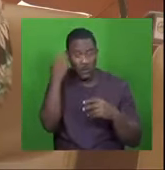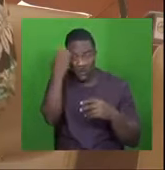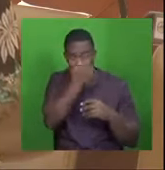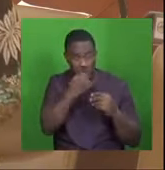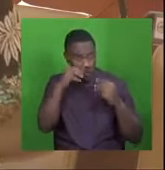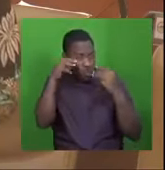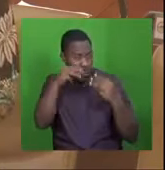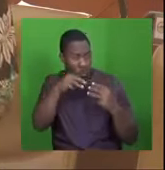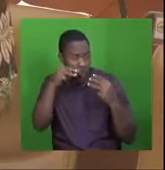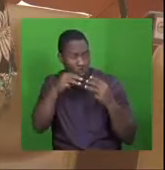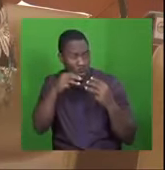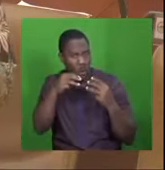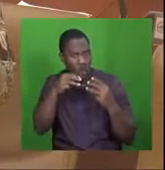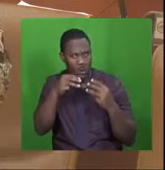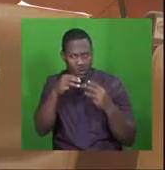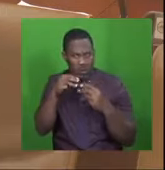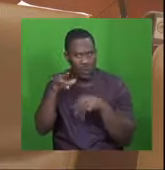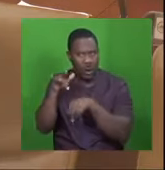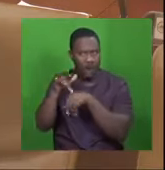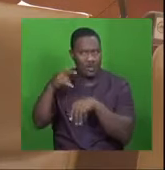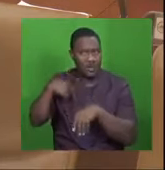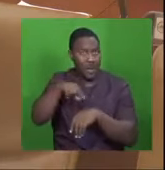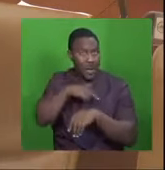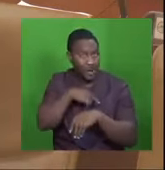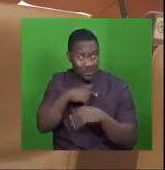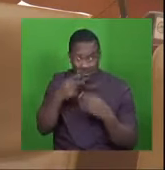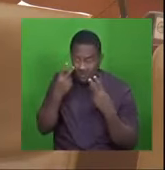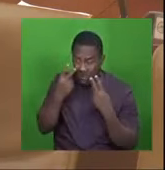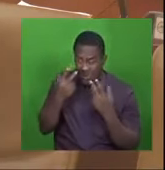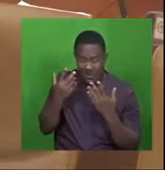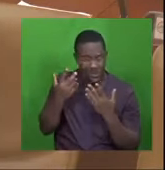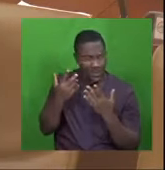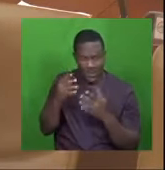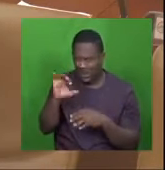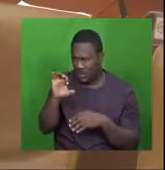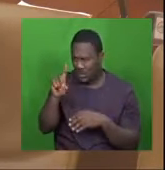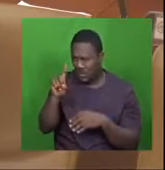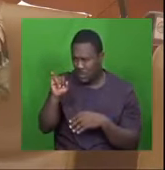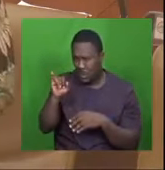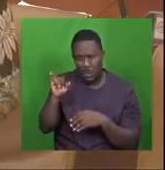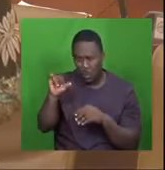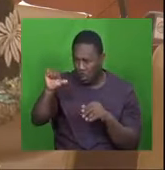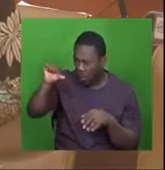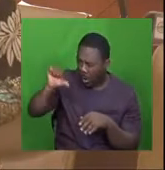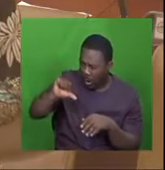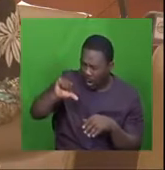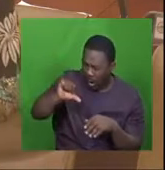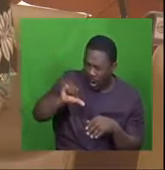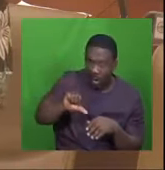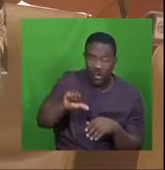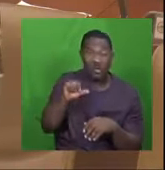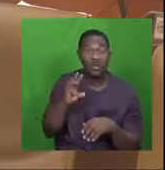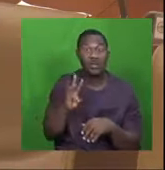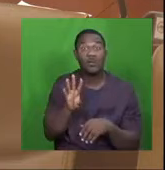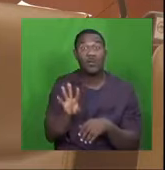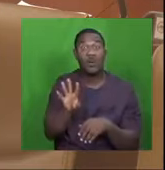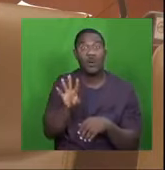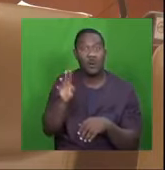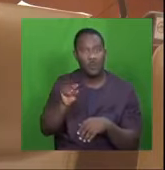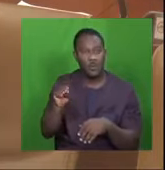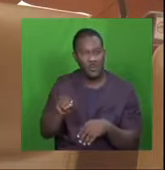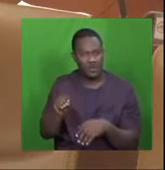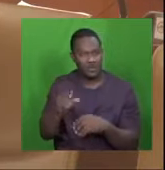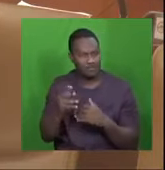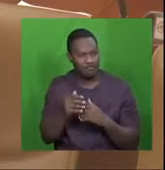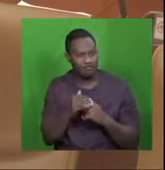like this, where we see our currency depreciating by almost 54%. And we have no access to the